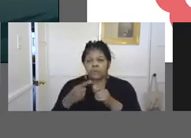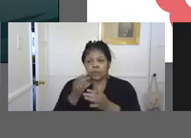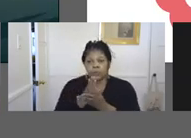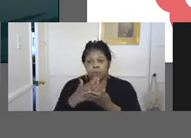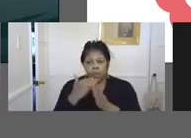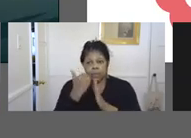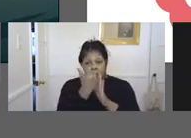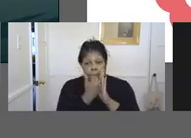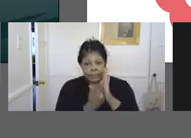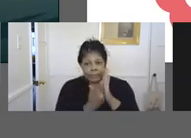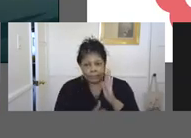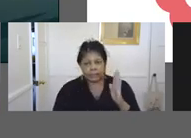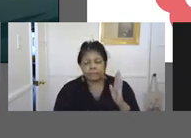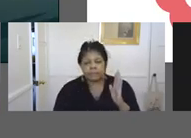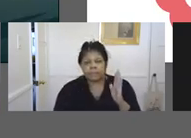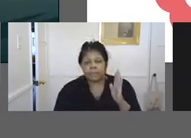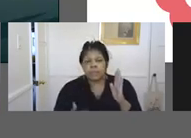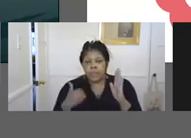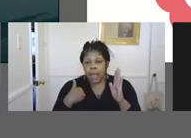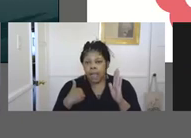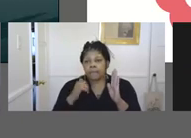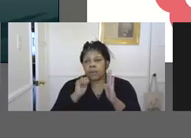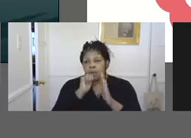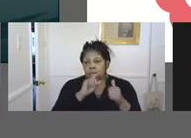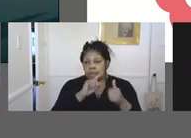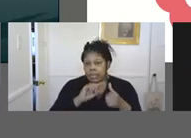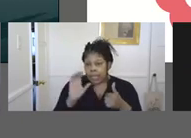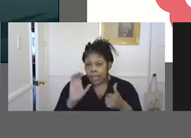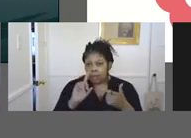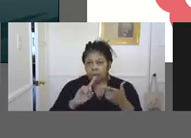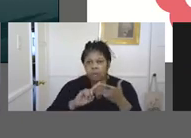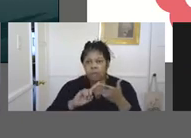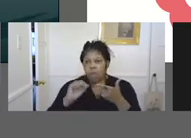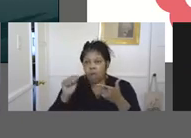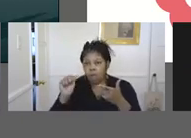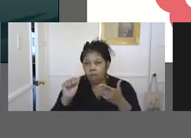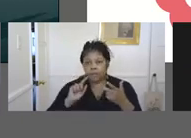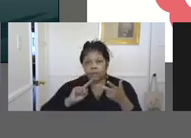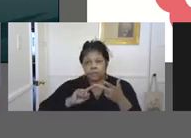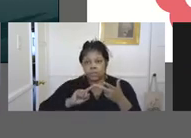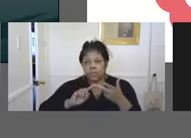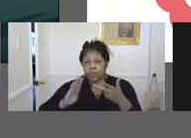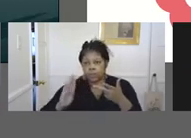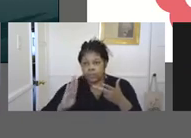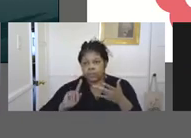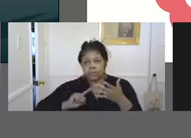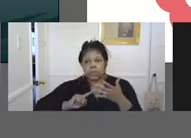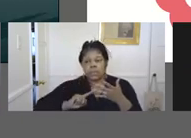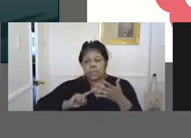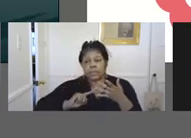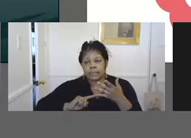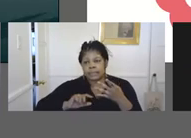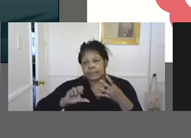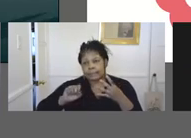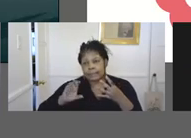calligraphic brushes, there are art brushes, there are bristle brushes, there are pattern brushes, and there are scattered brushes that